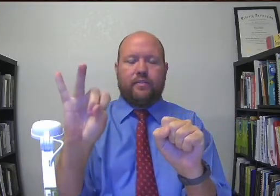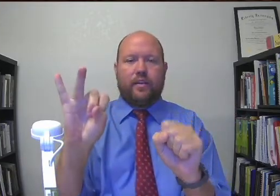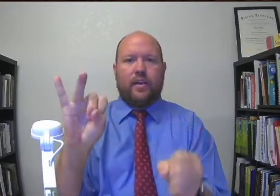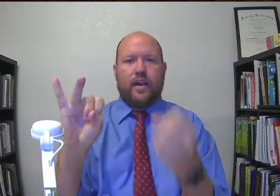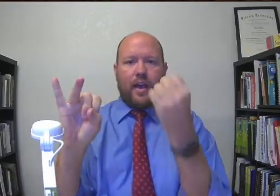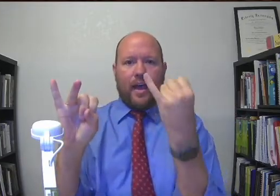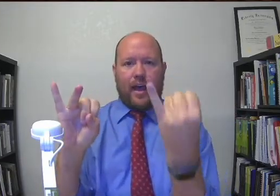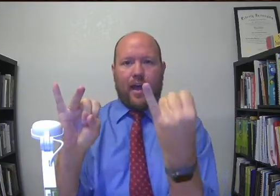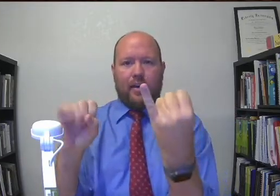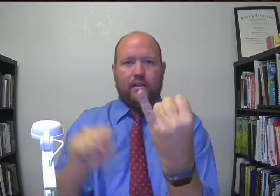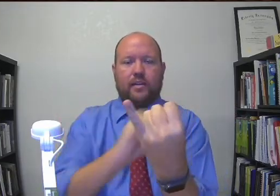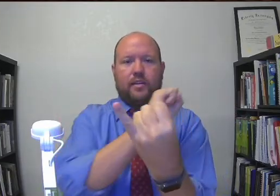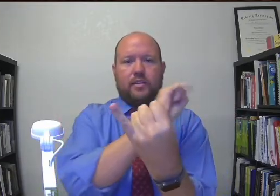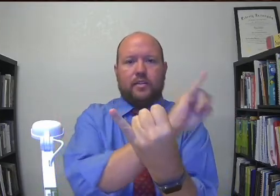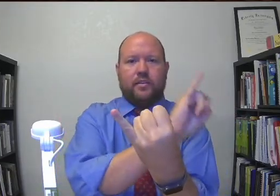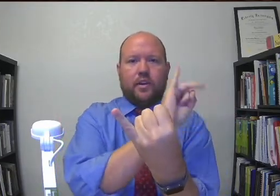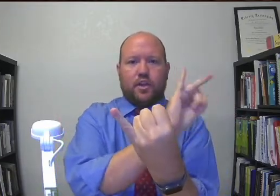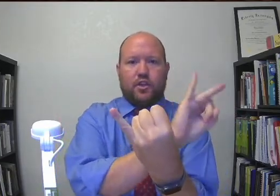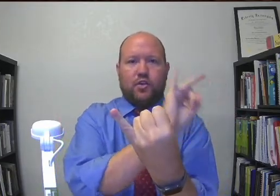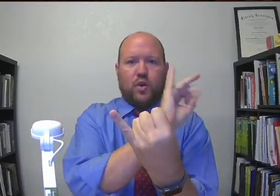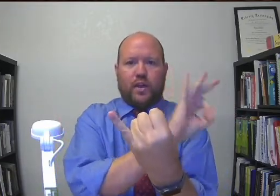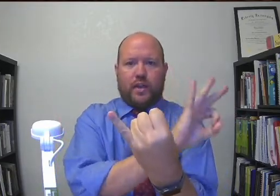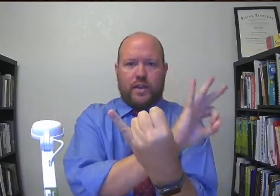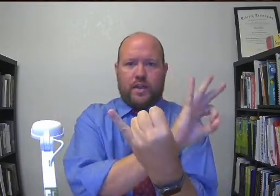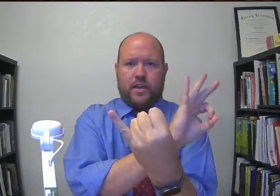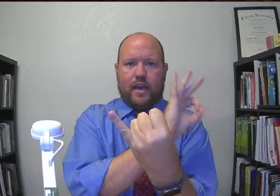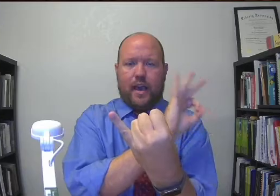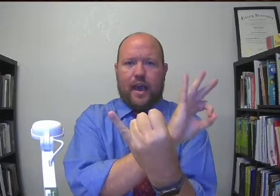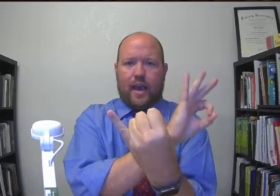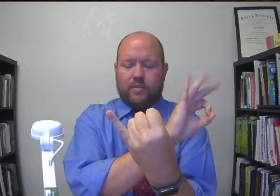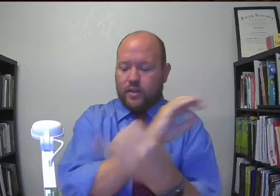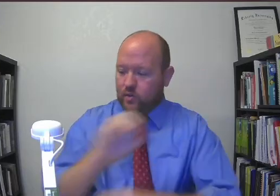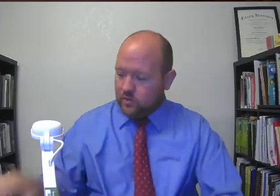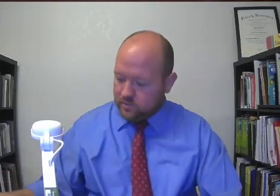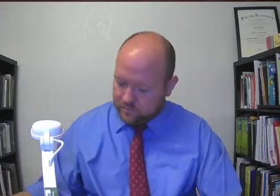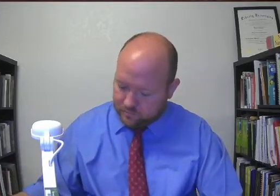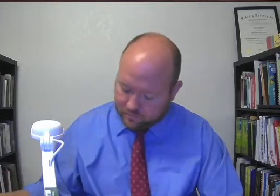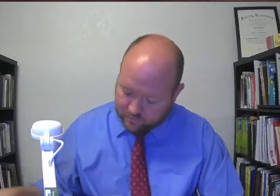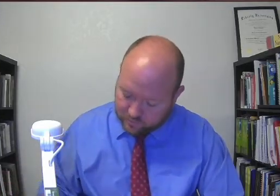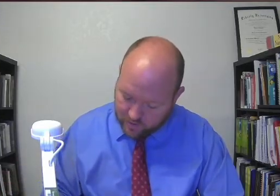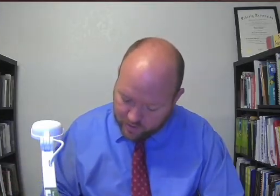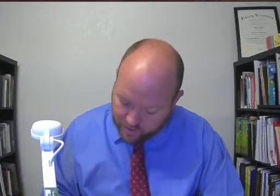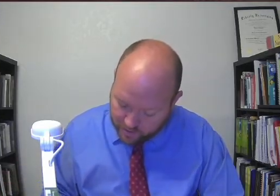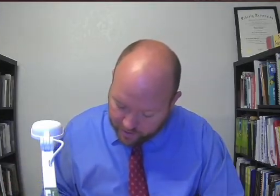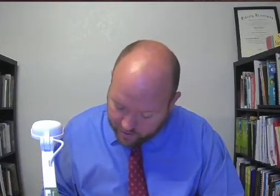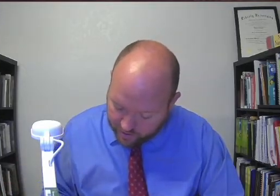av, e, n, u, e, avenue.